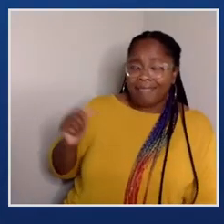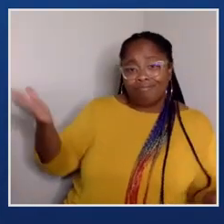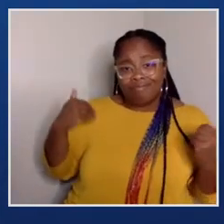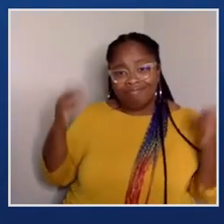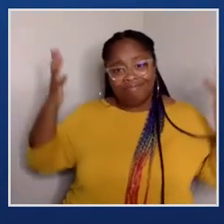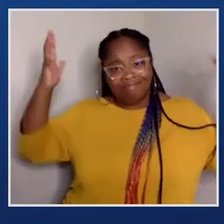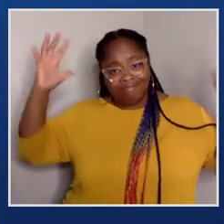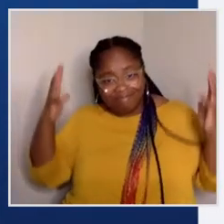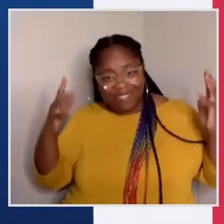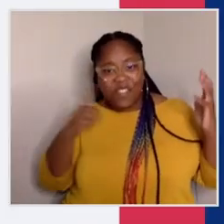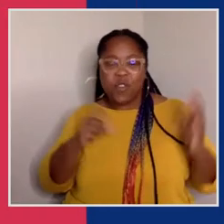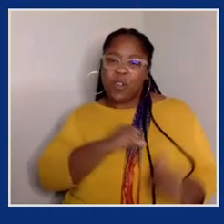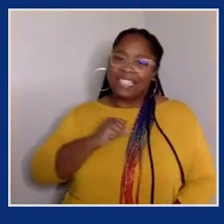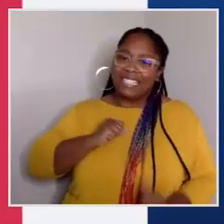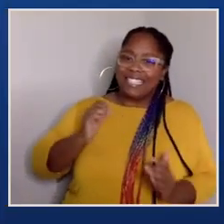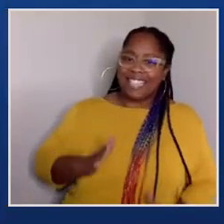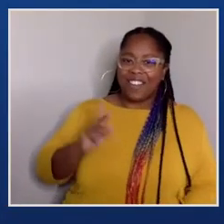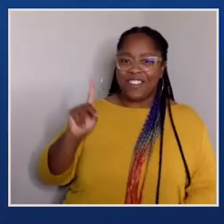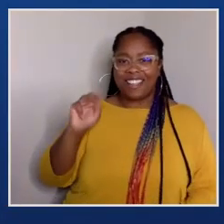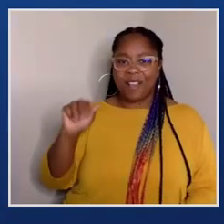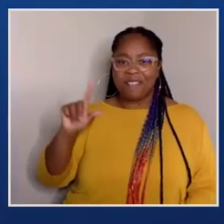for Senator Kamala Harris.